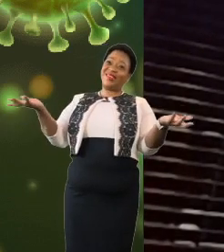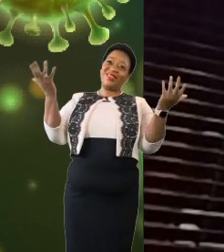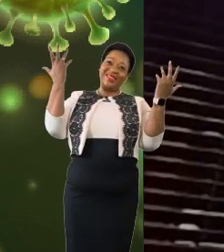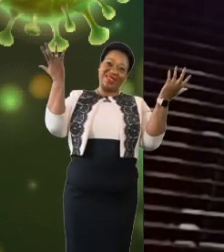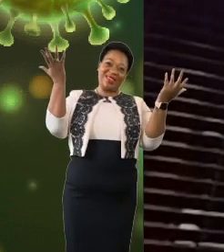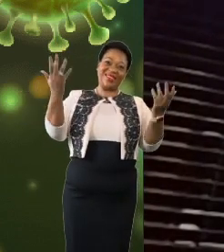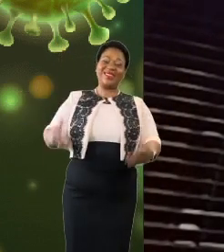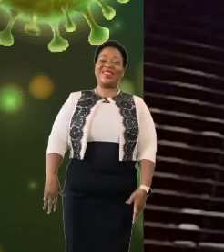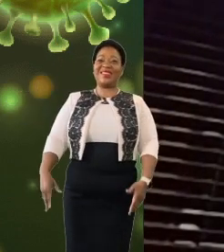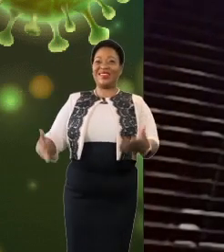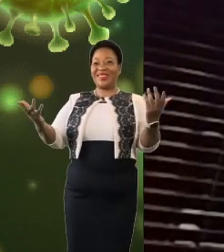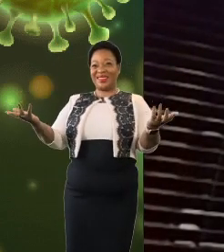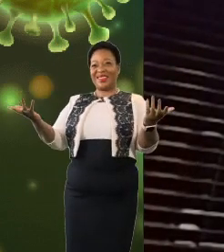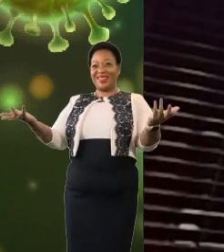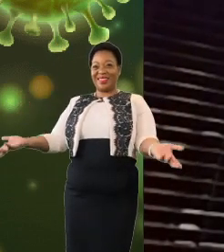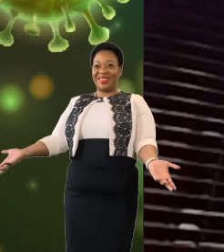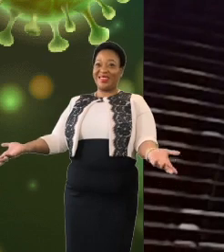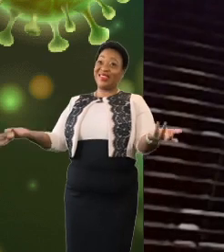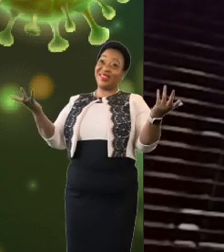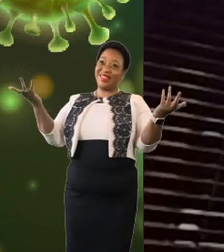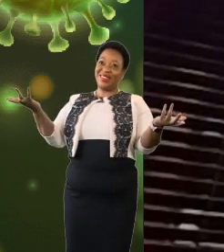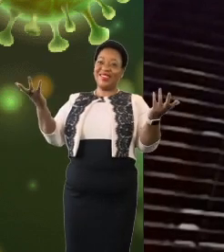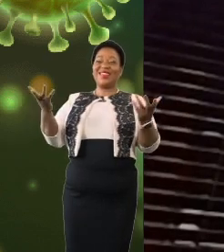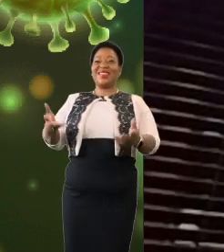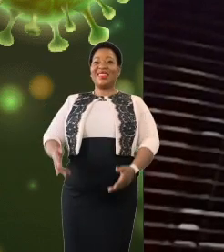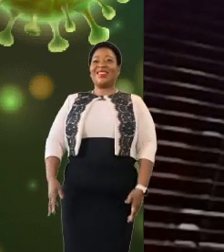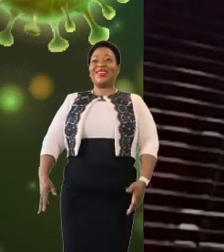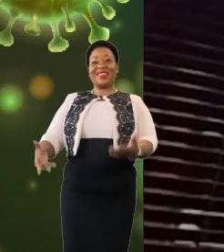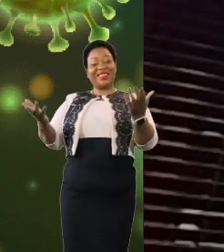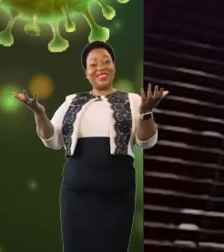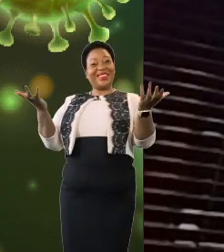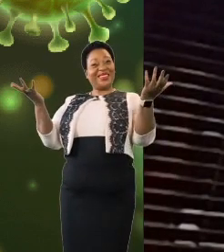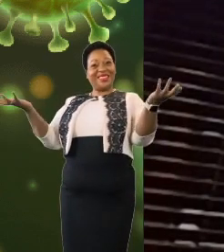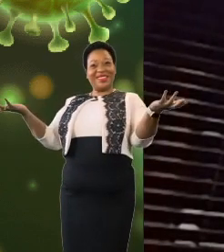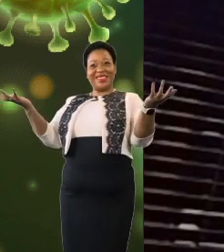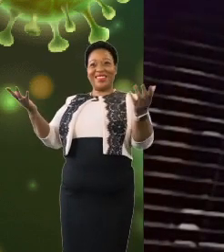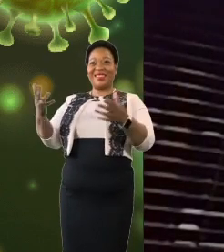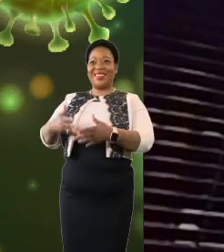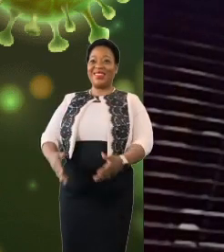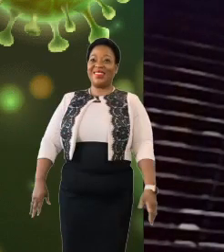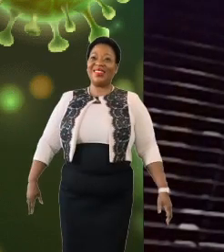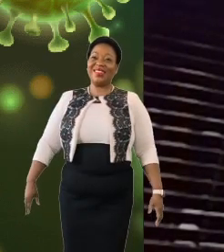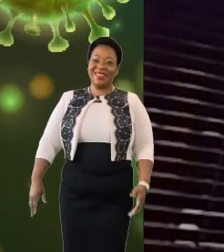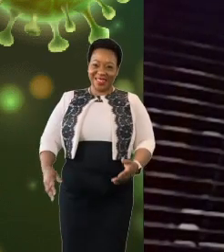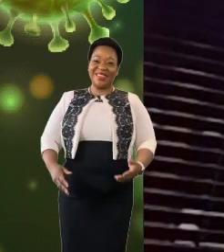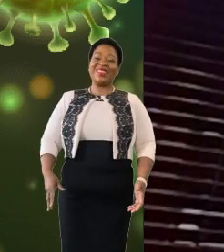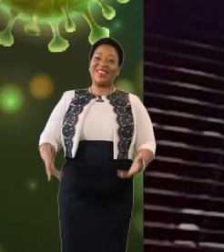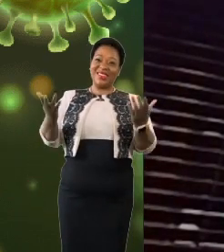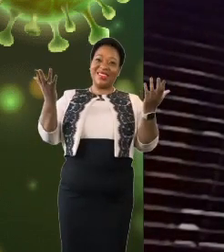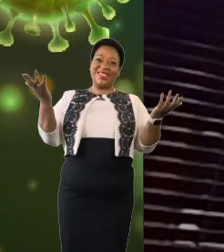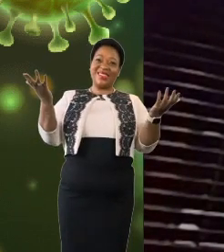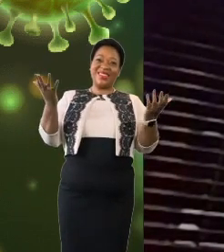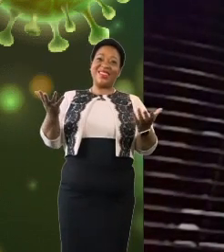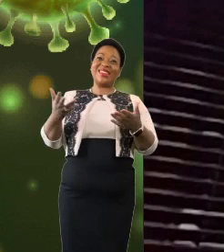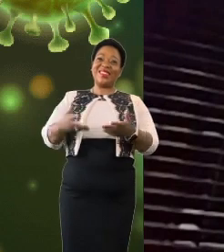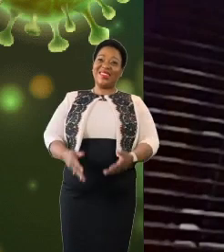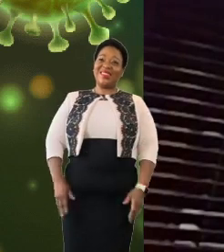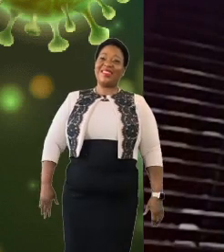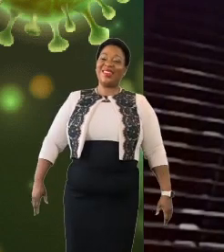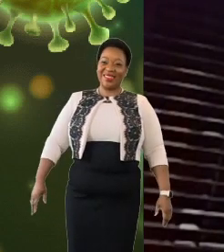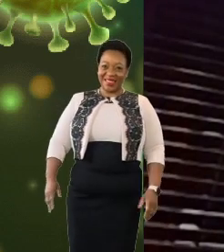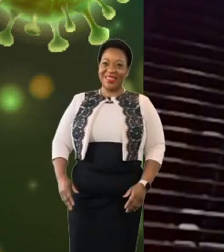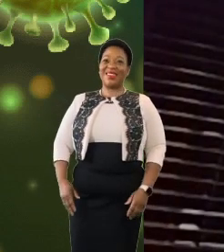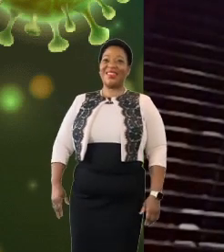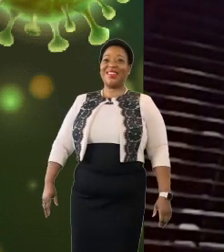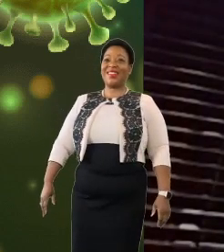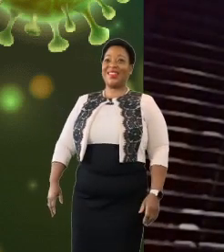the economy to be able to respond, it needs agile, it needs the kind